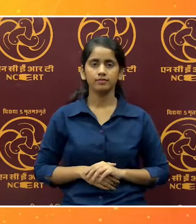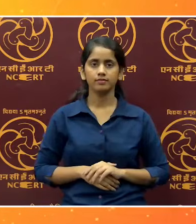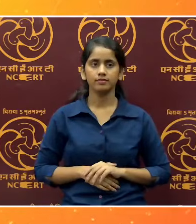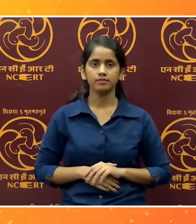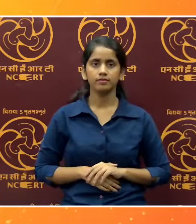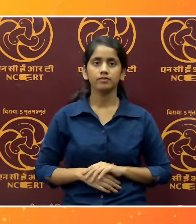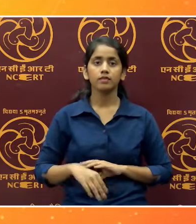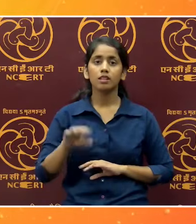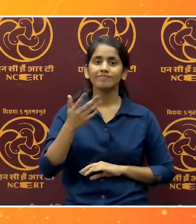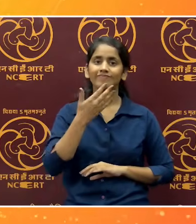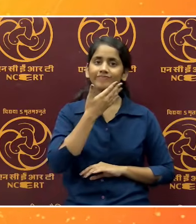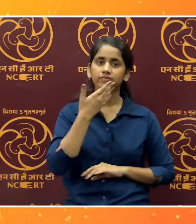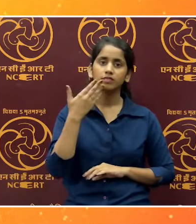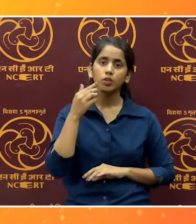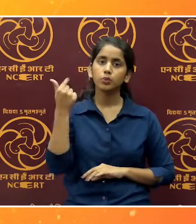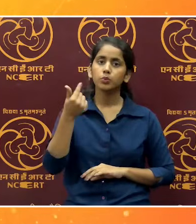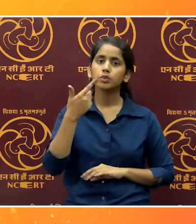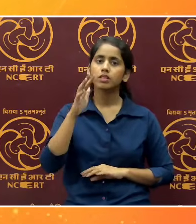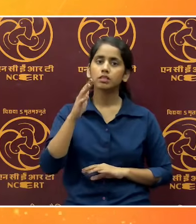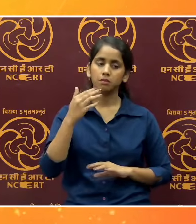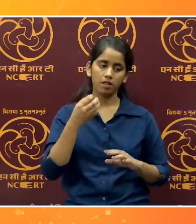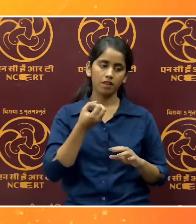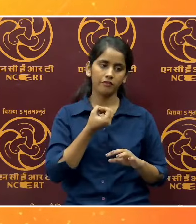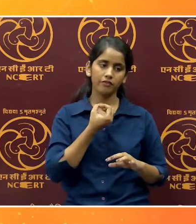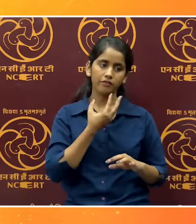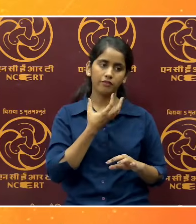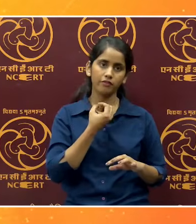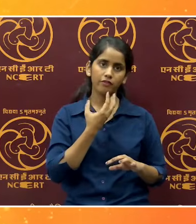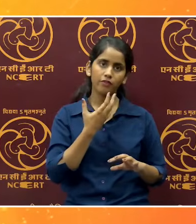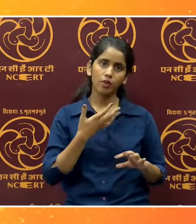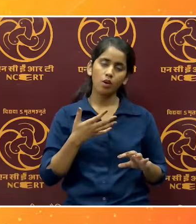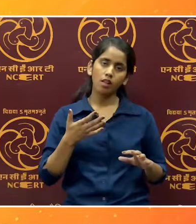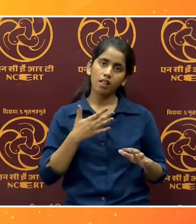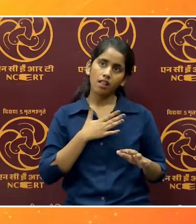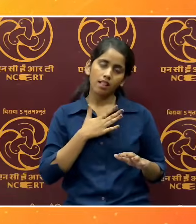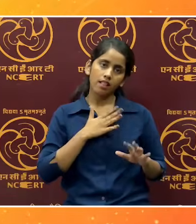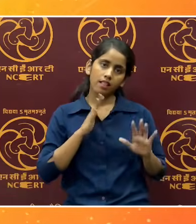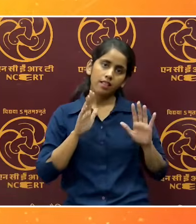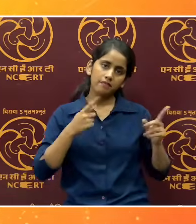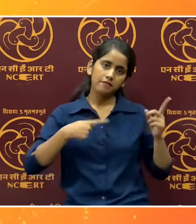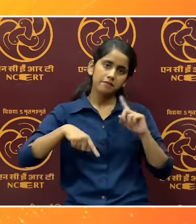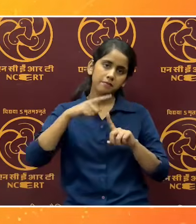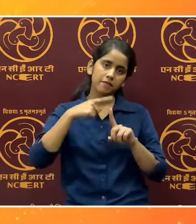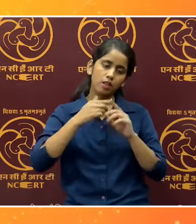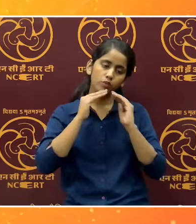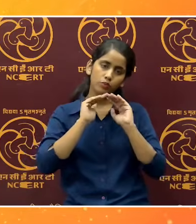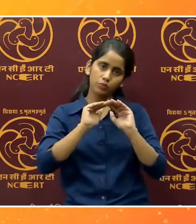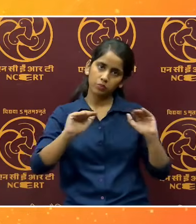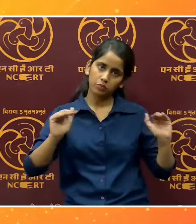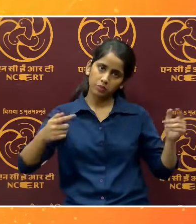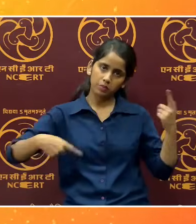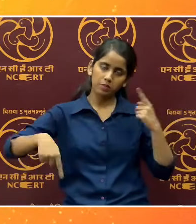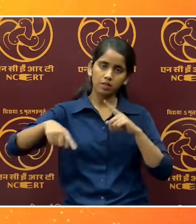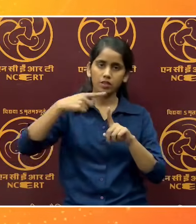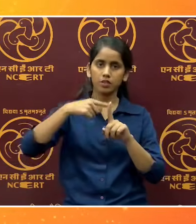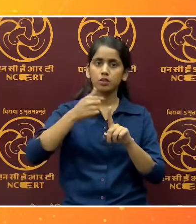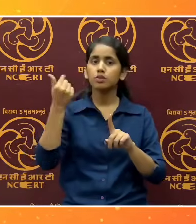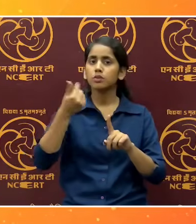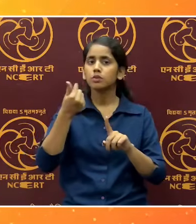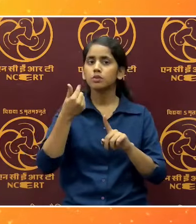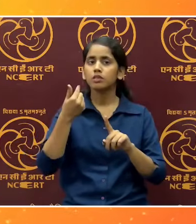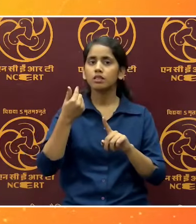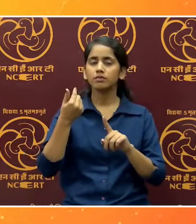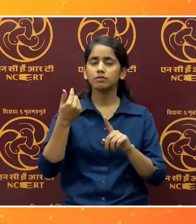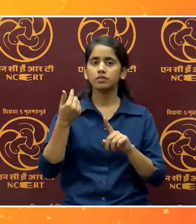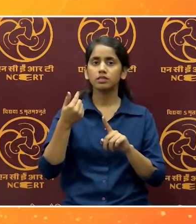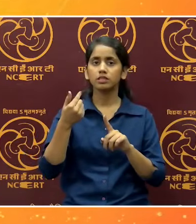then color it. Use colors to bring your frog's world to life. Here you can leave it to the students to just use the whichever color